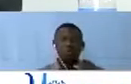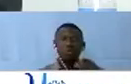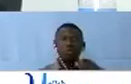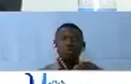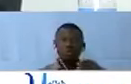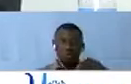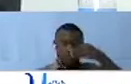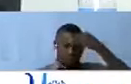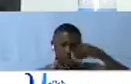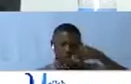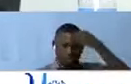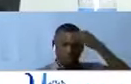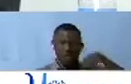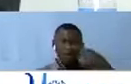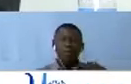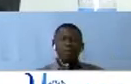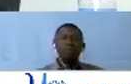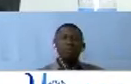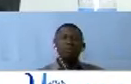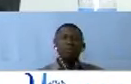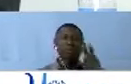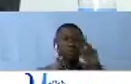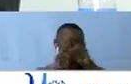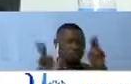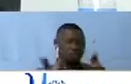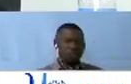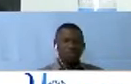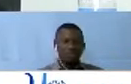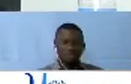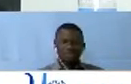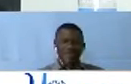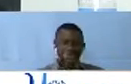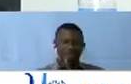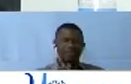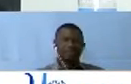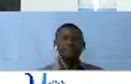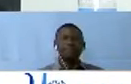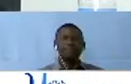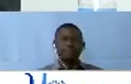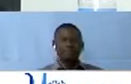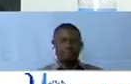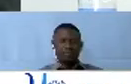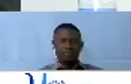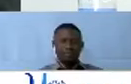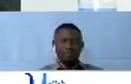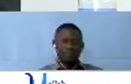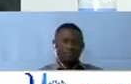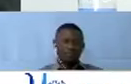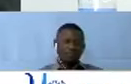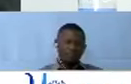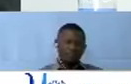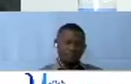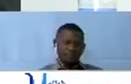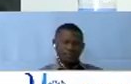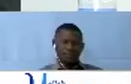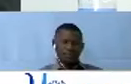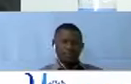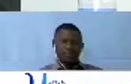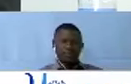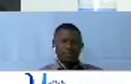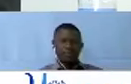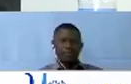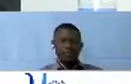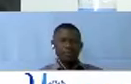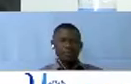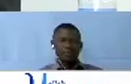Sa mshina jibe roke fona ete dabula ta wo panel o milkon. Fo tonya tonya aning banku ni banku tema